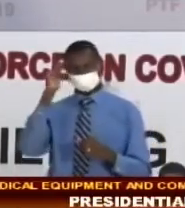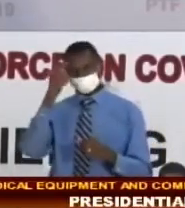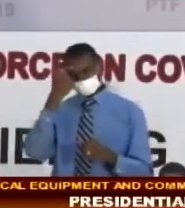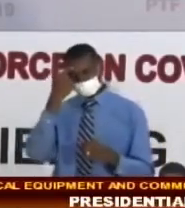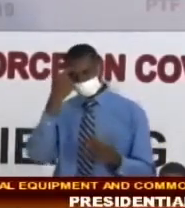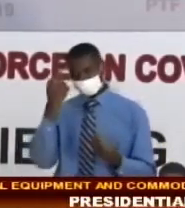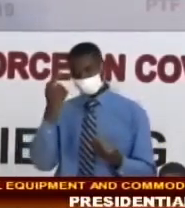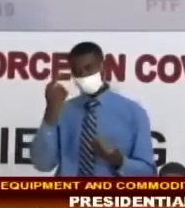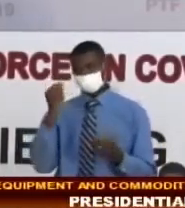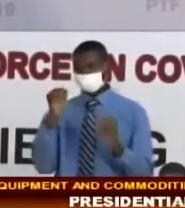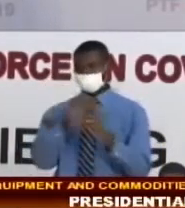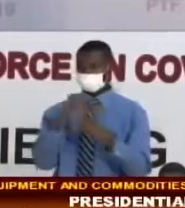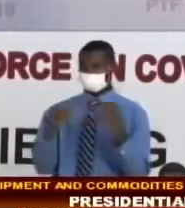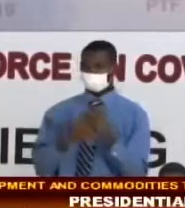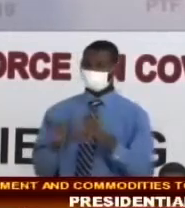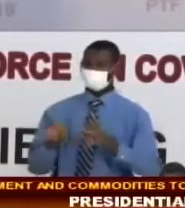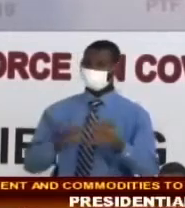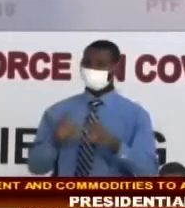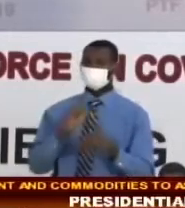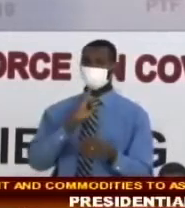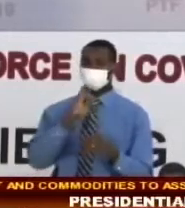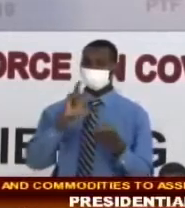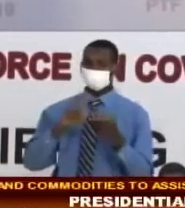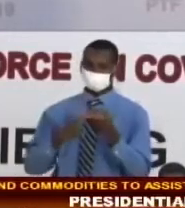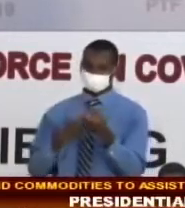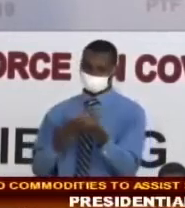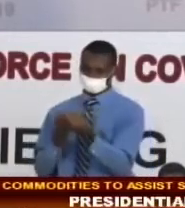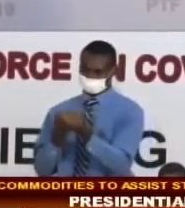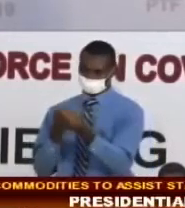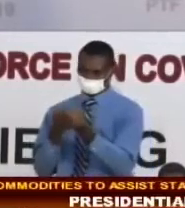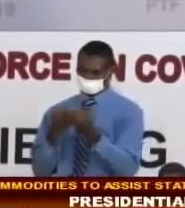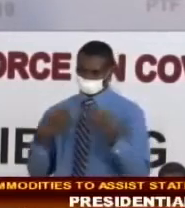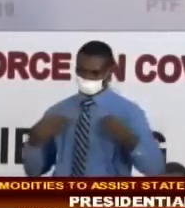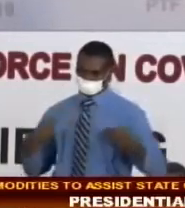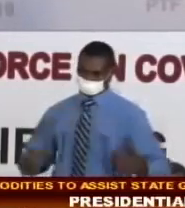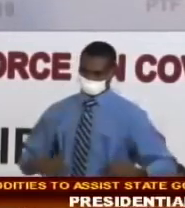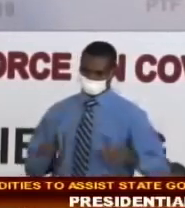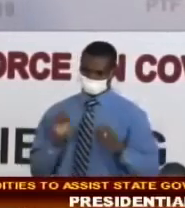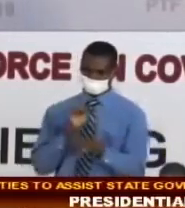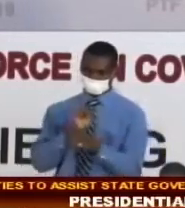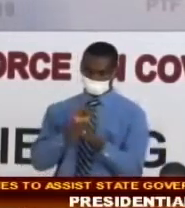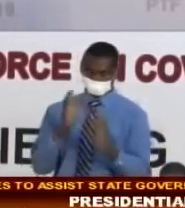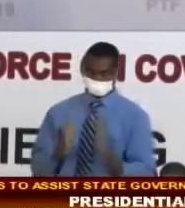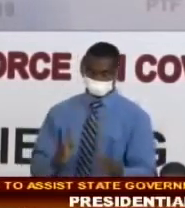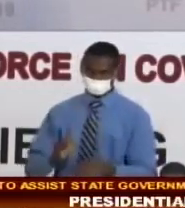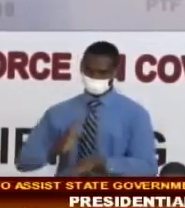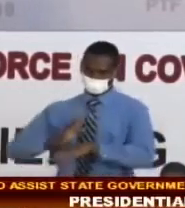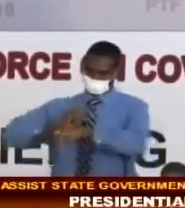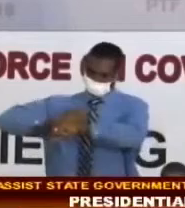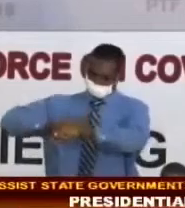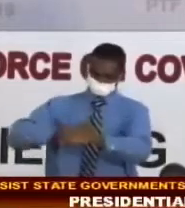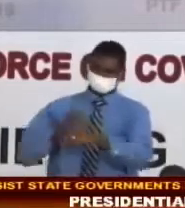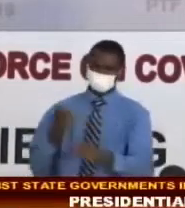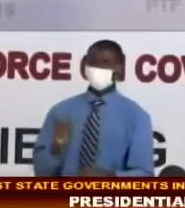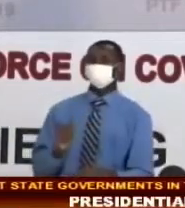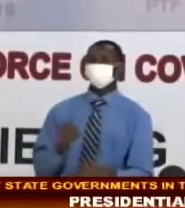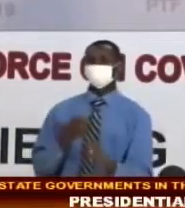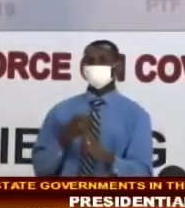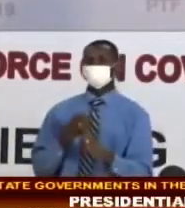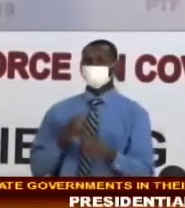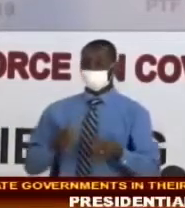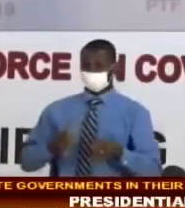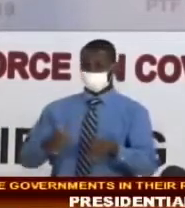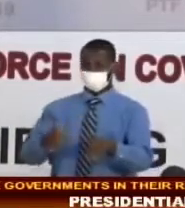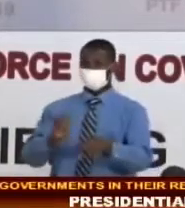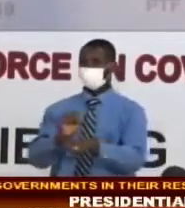ensure that our health workers, they are properly protected. And I did mention this in my